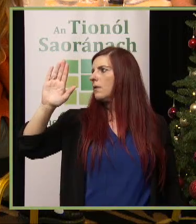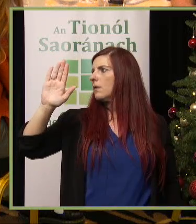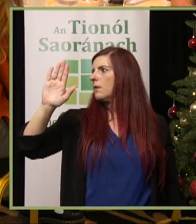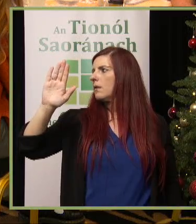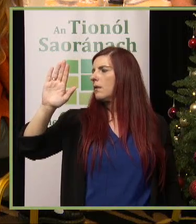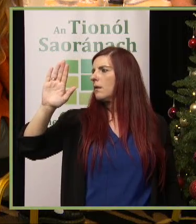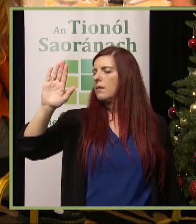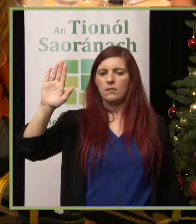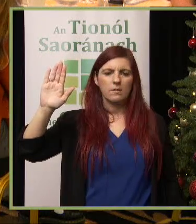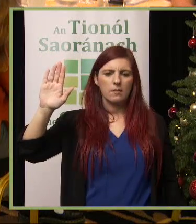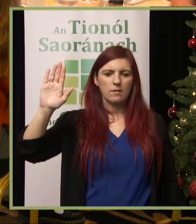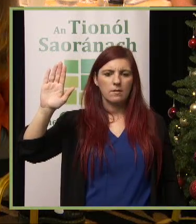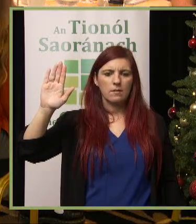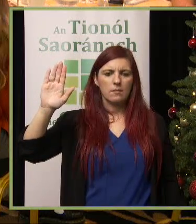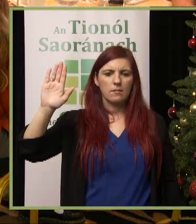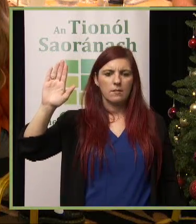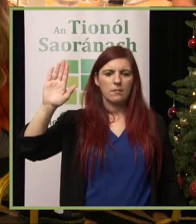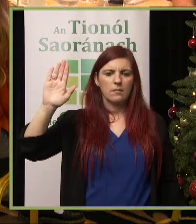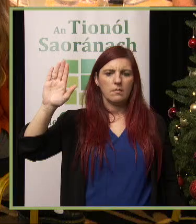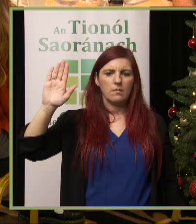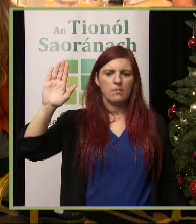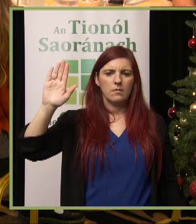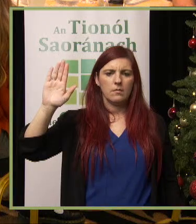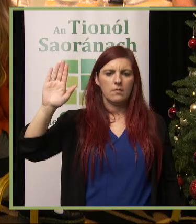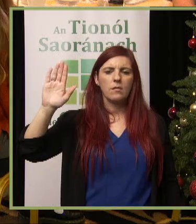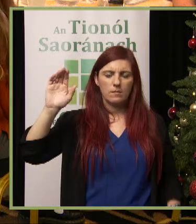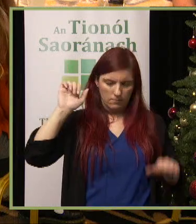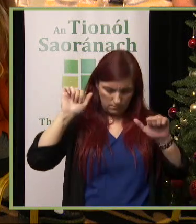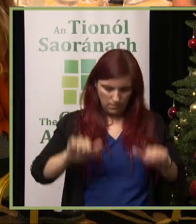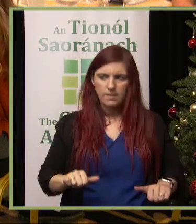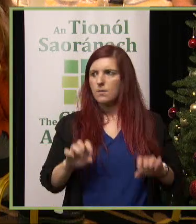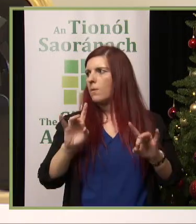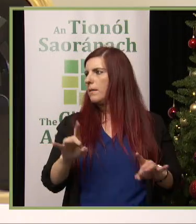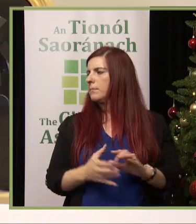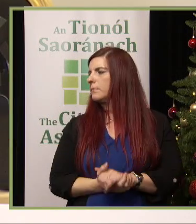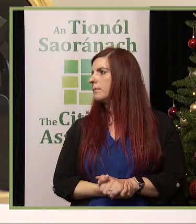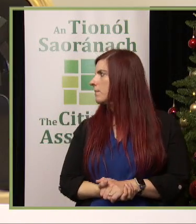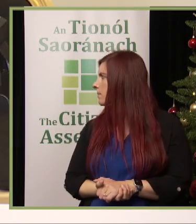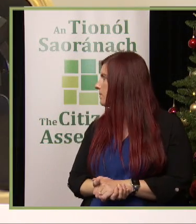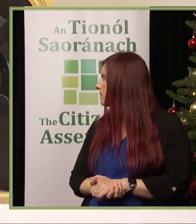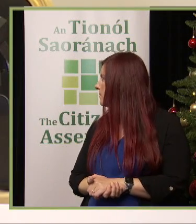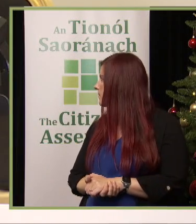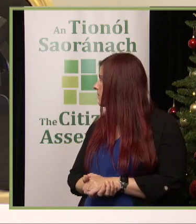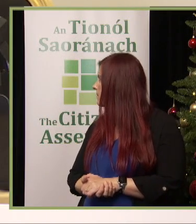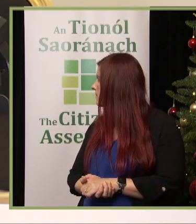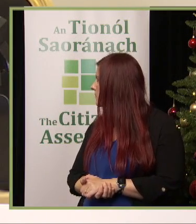Yeah, okay, so all in favour, show of hands, please. Wonderful, that's carried, so that's moving to 17 in the